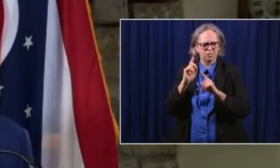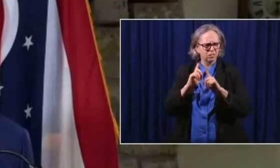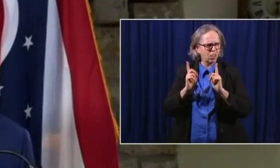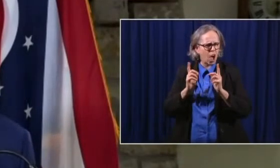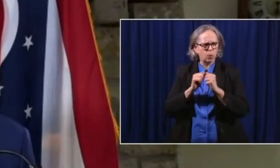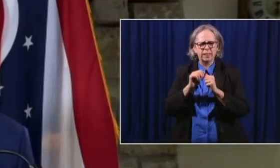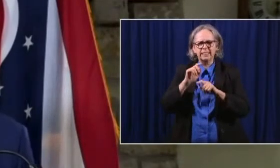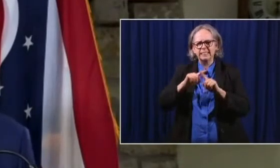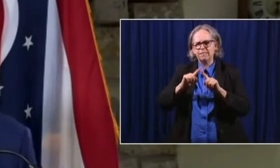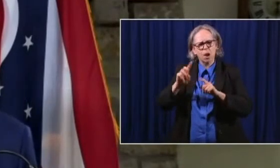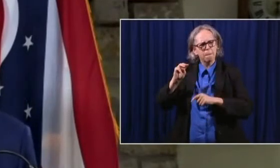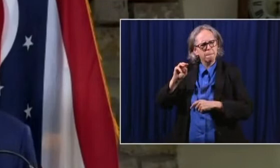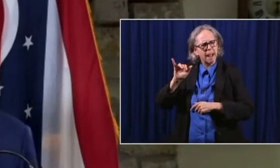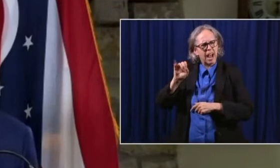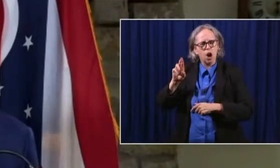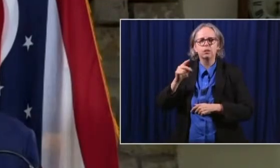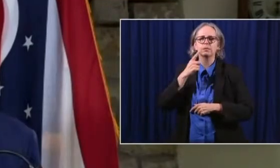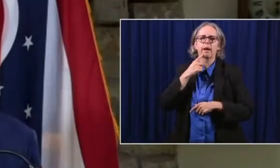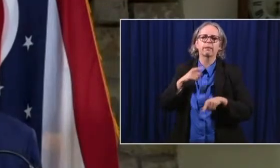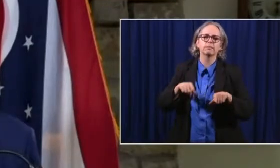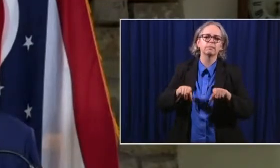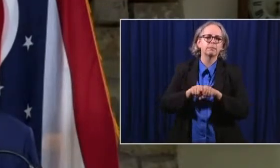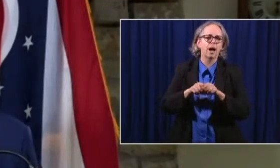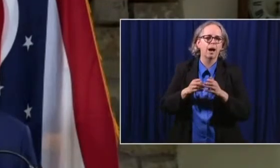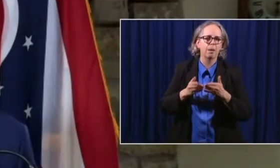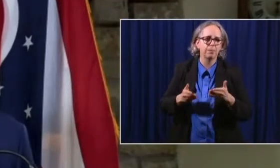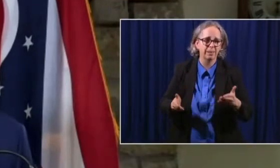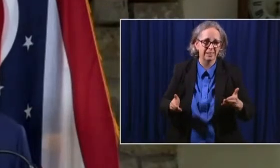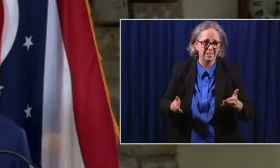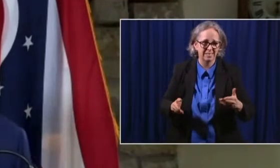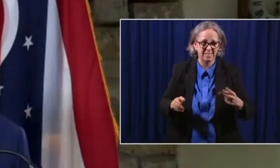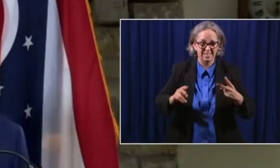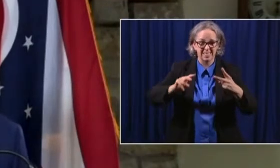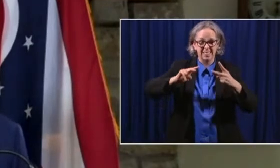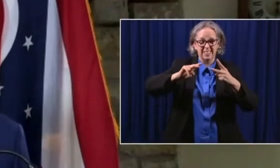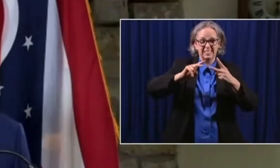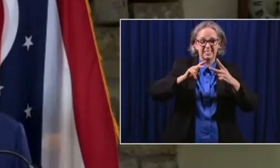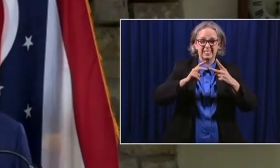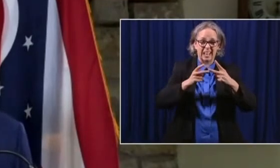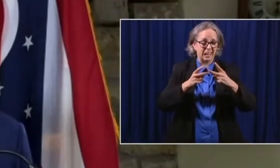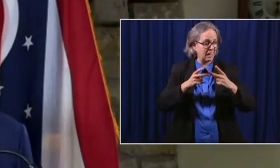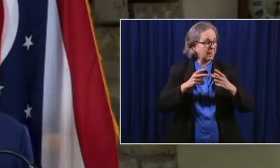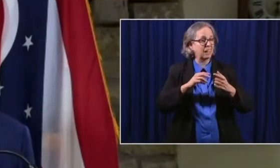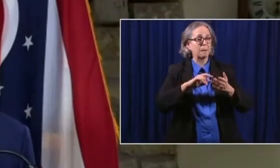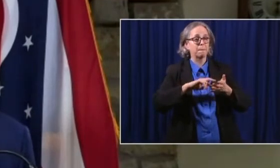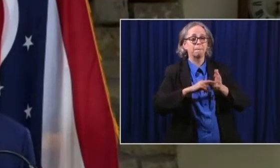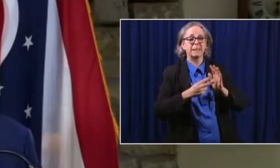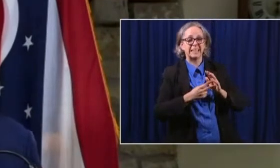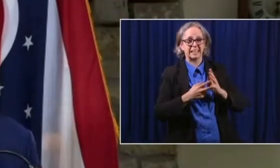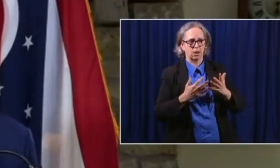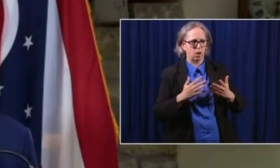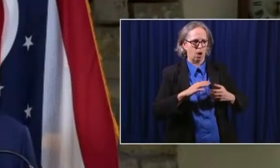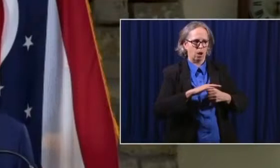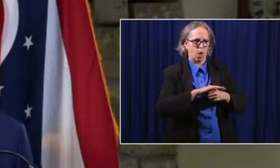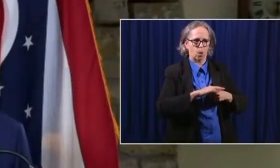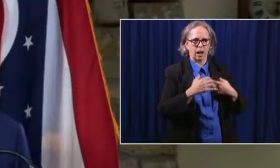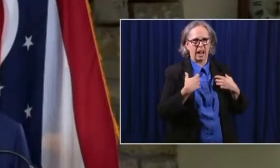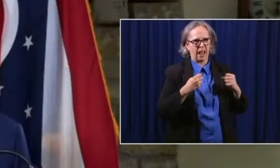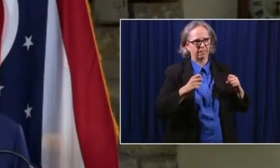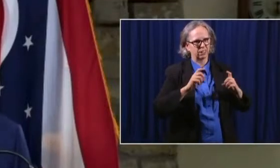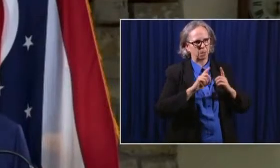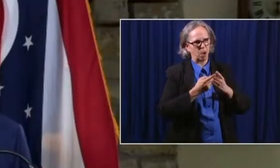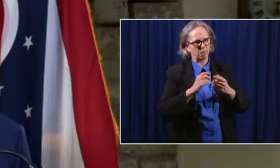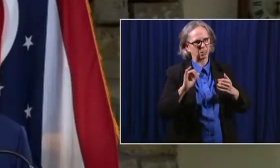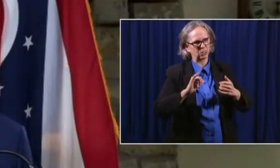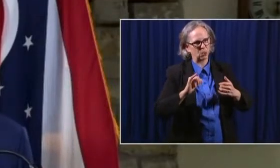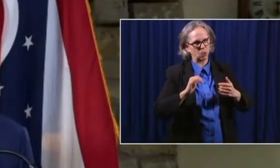is very, very important. Close relationship also that includes the local health department. Usually it's the county health department, or